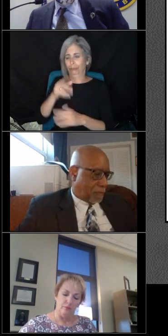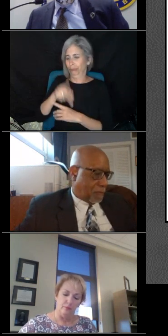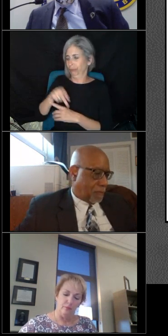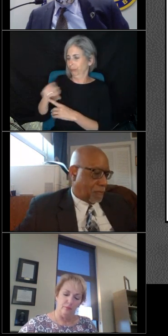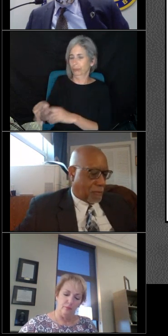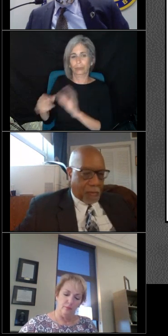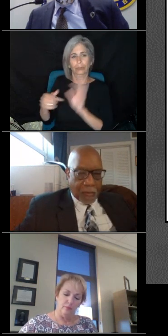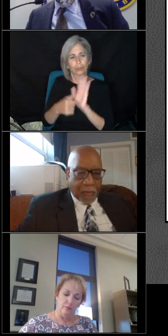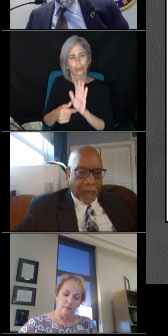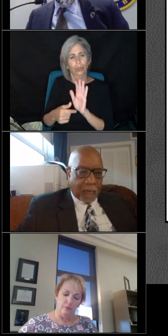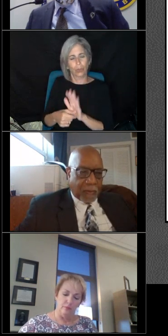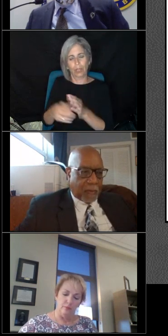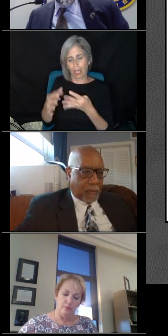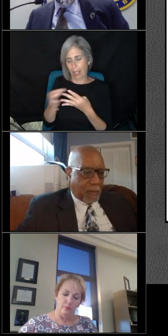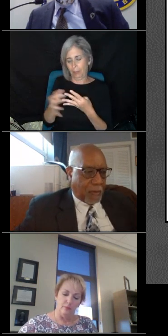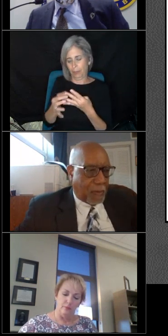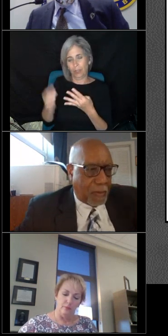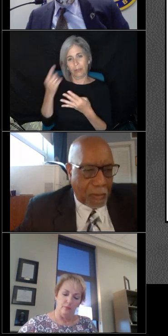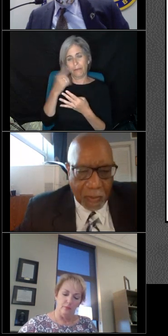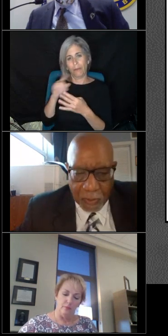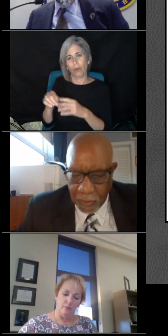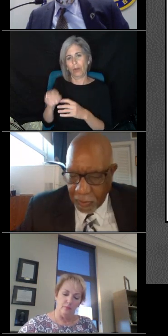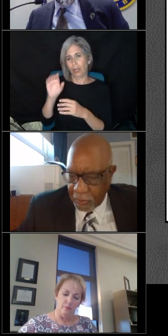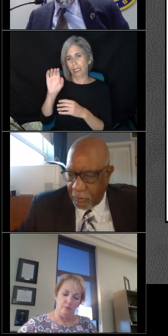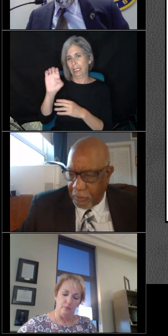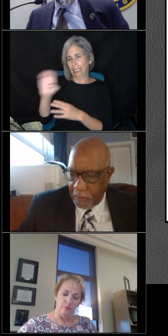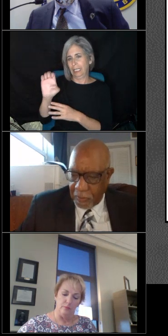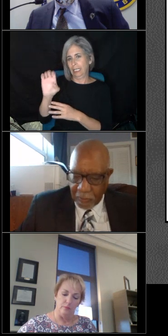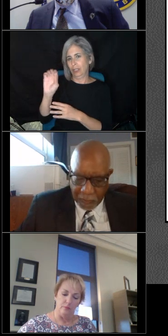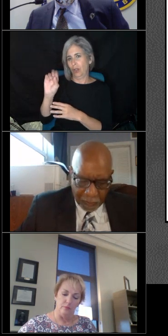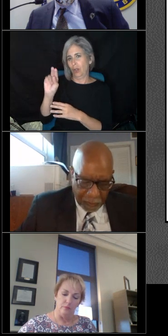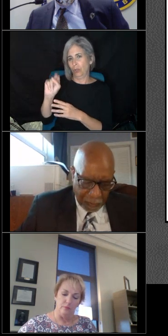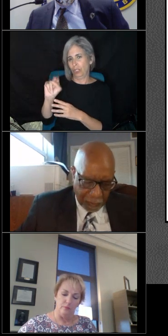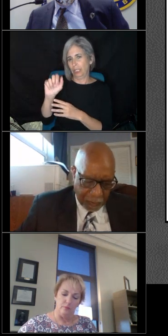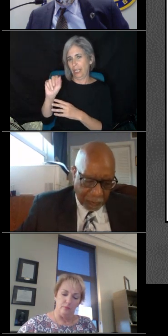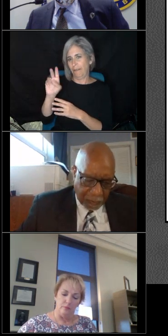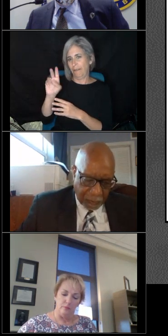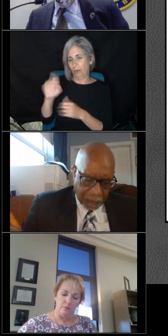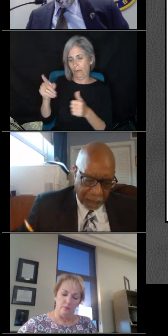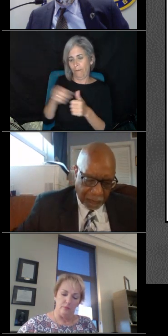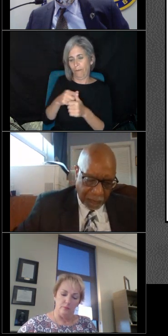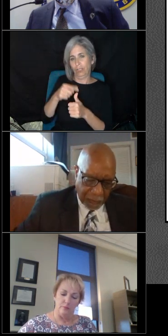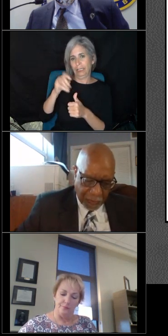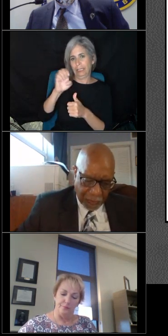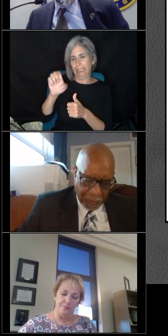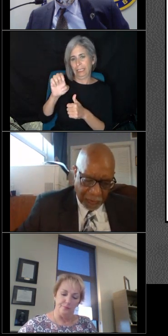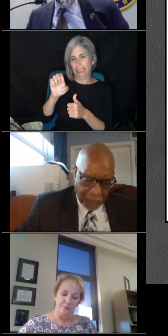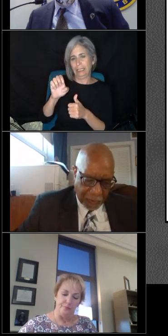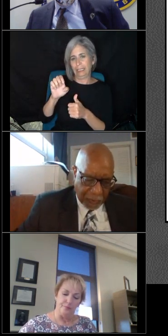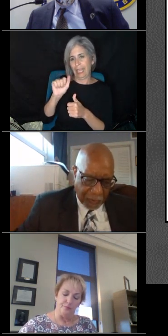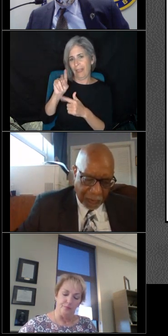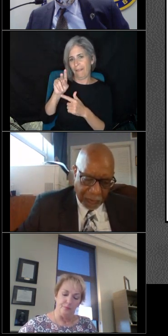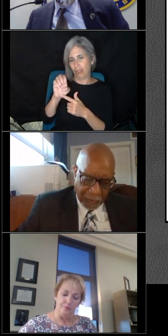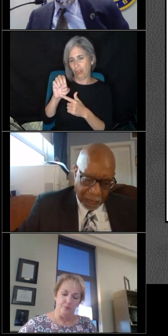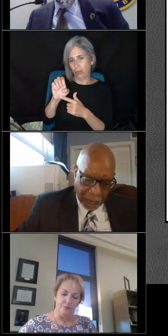intersection options for East Ocean Avenue and First Street Southeast, which has the advantage of being